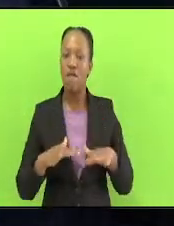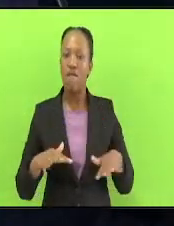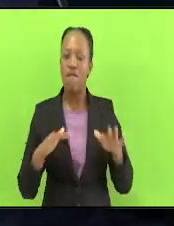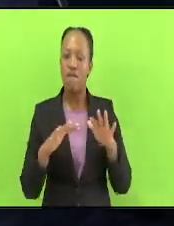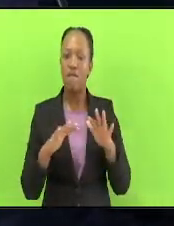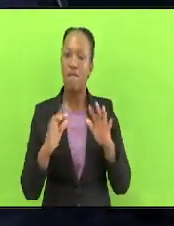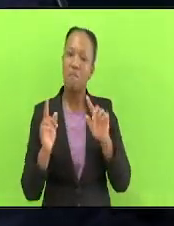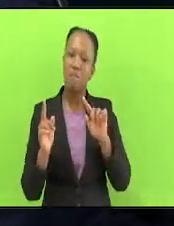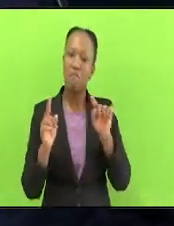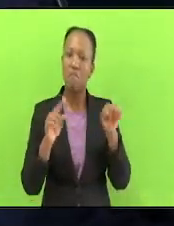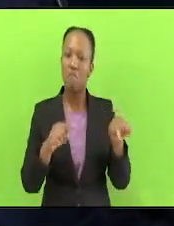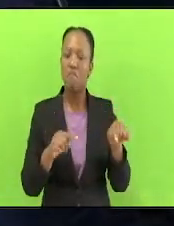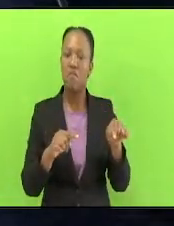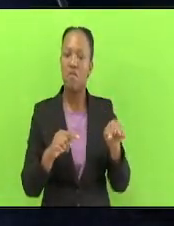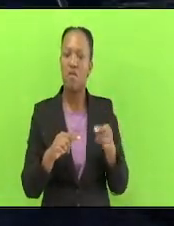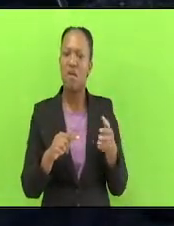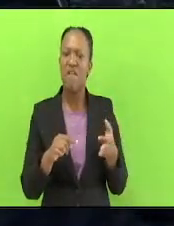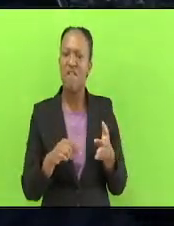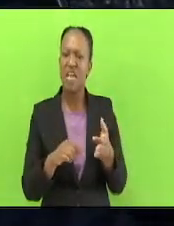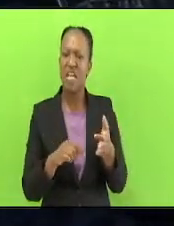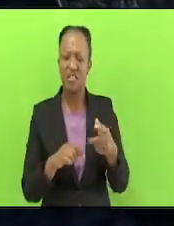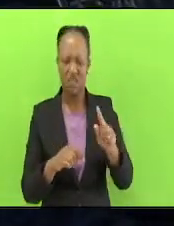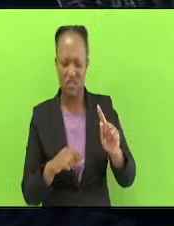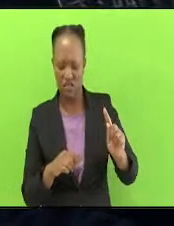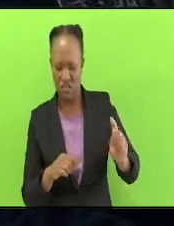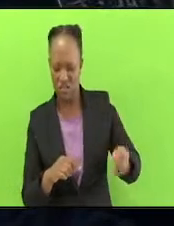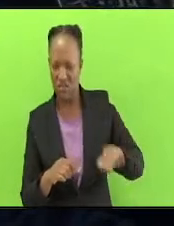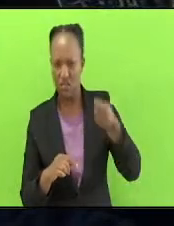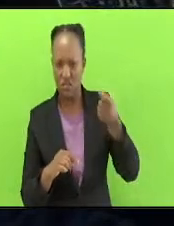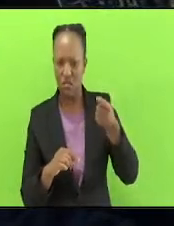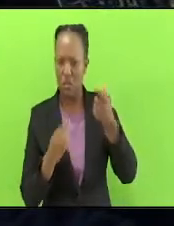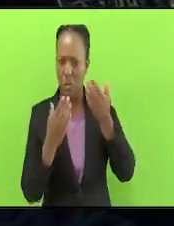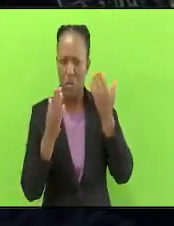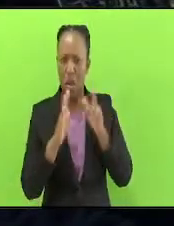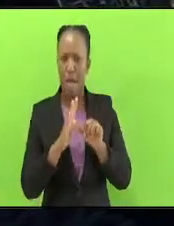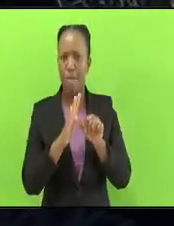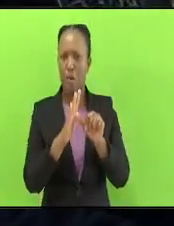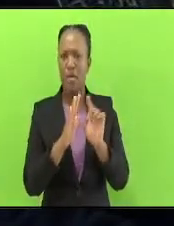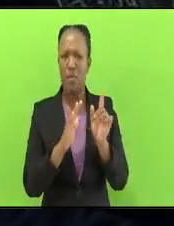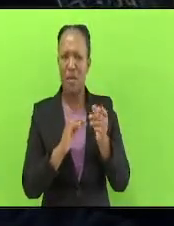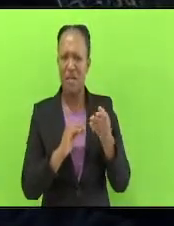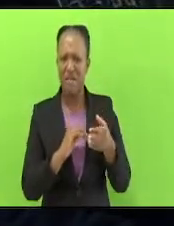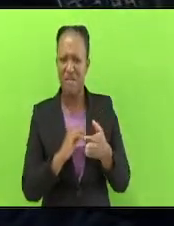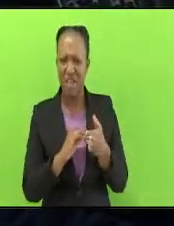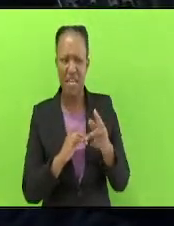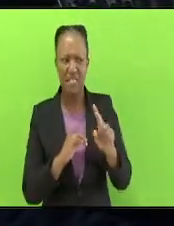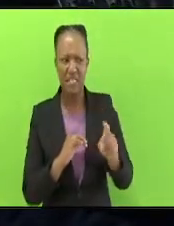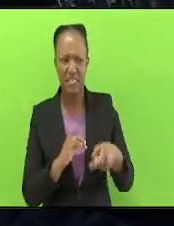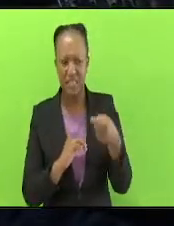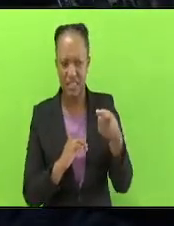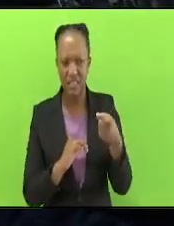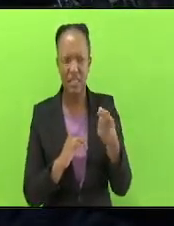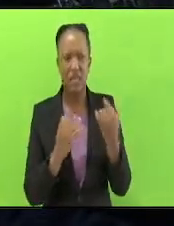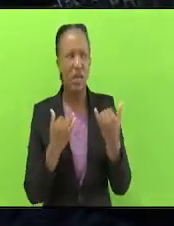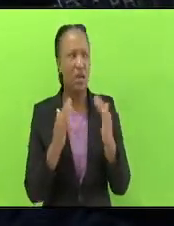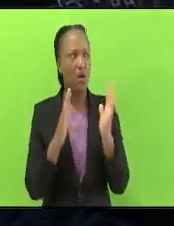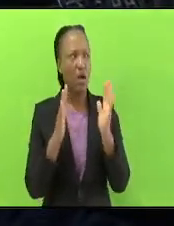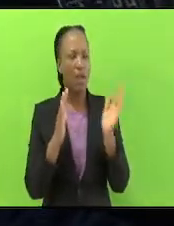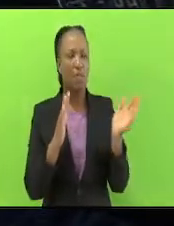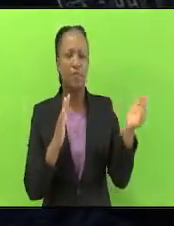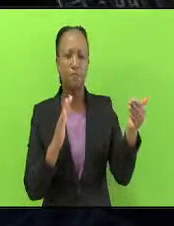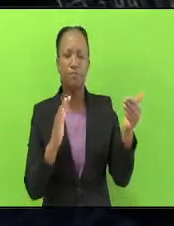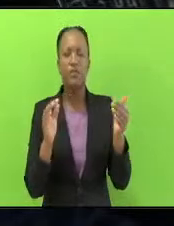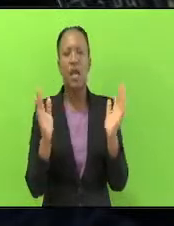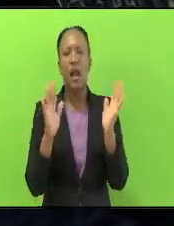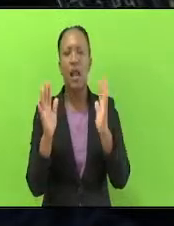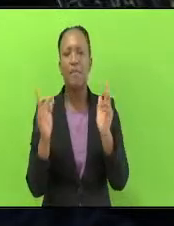melapong re ya go tshwara ditlhapi re sa itse gore botlhokwa jwa ditlhapi ko metsing ke eng. Yaanong ha climate change e tla go